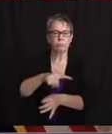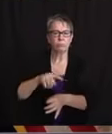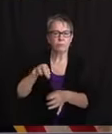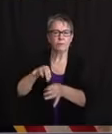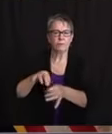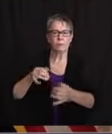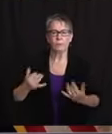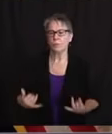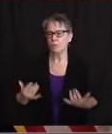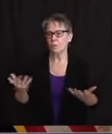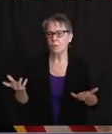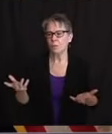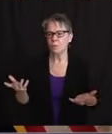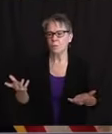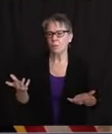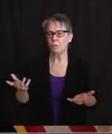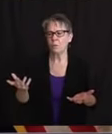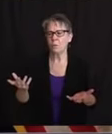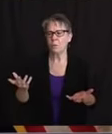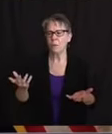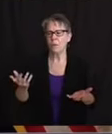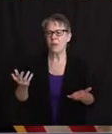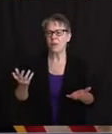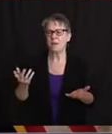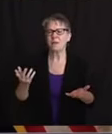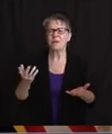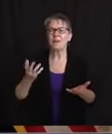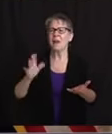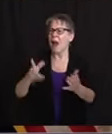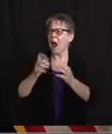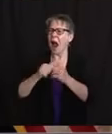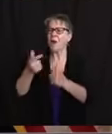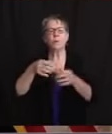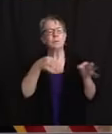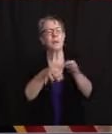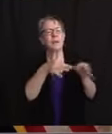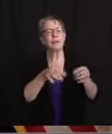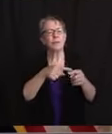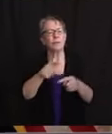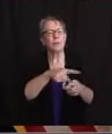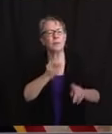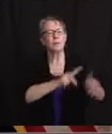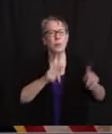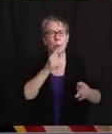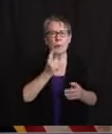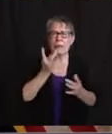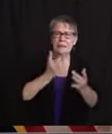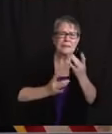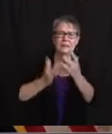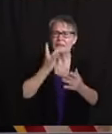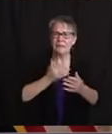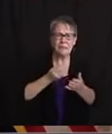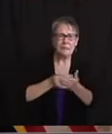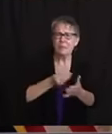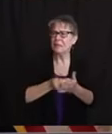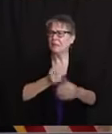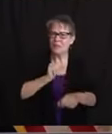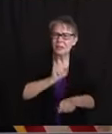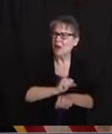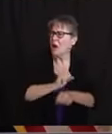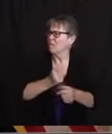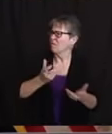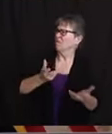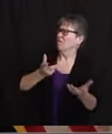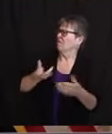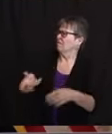people? So I'll give a comment on the first, but Judy and Christina can answer the first one with more authority, certainly,